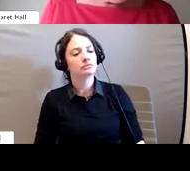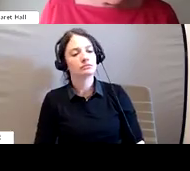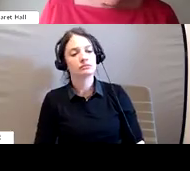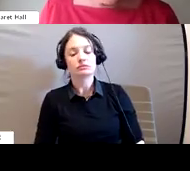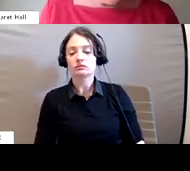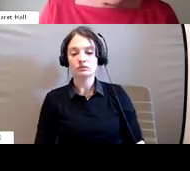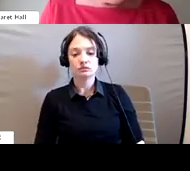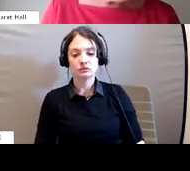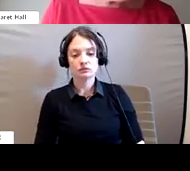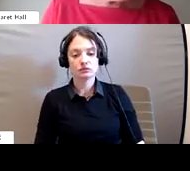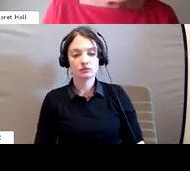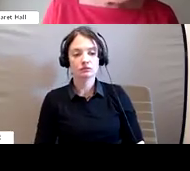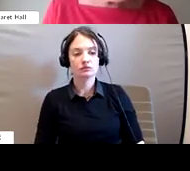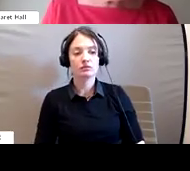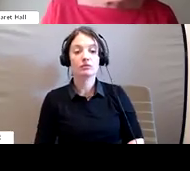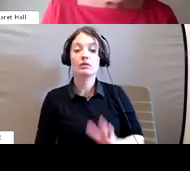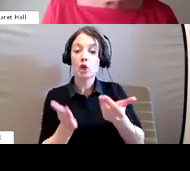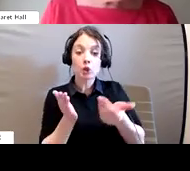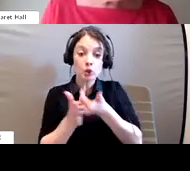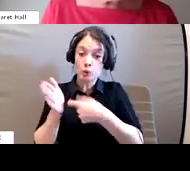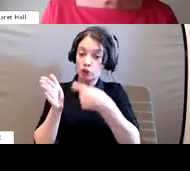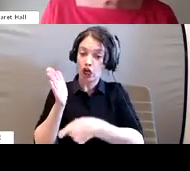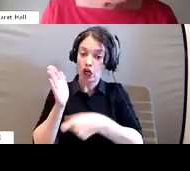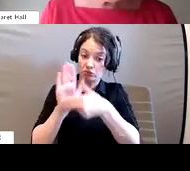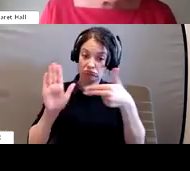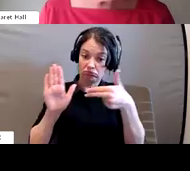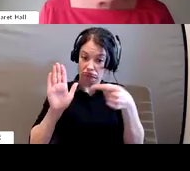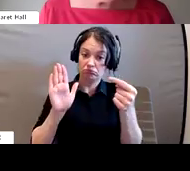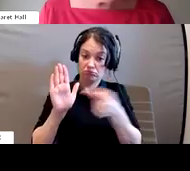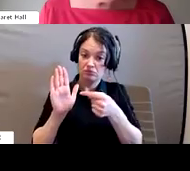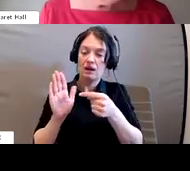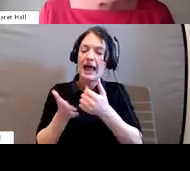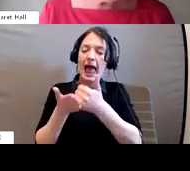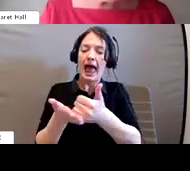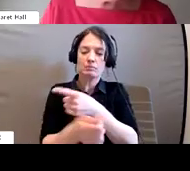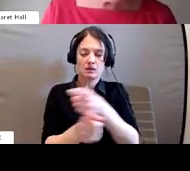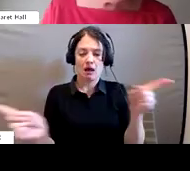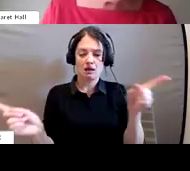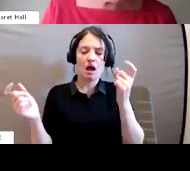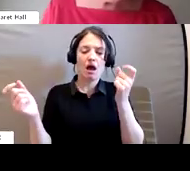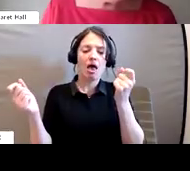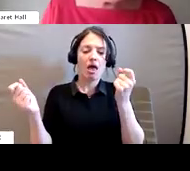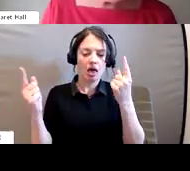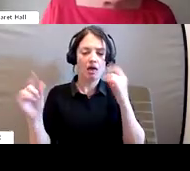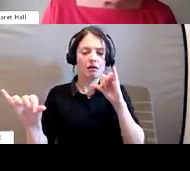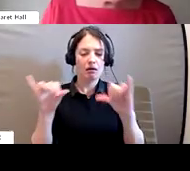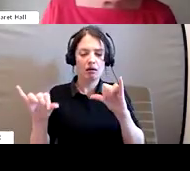Well, the new offense provides a way of understanding and explaining